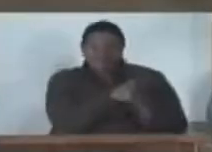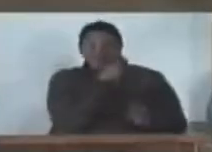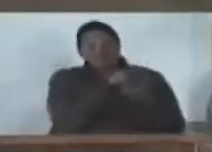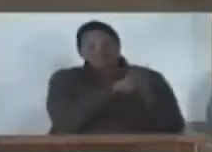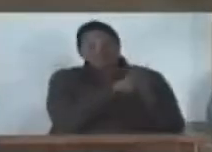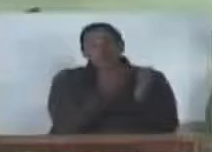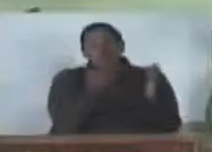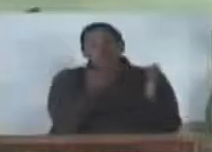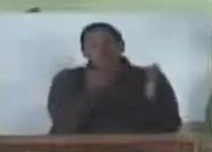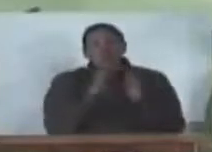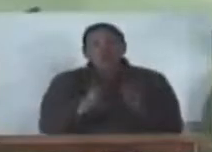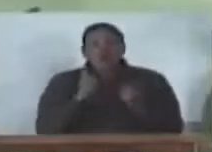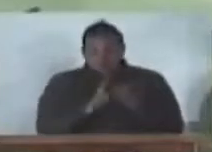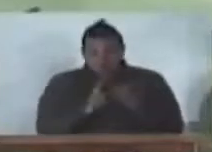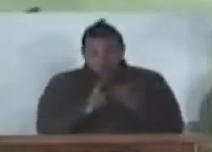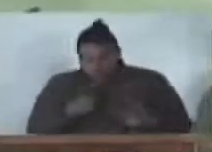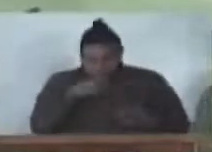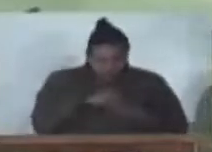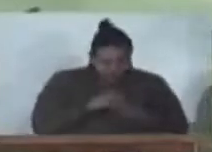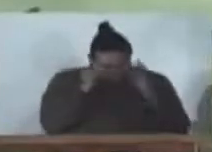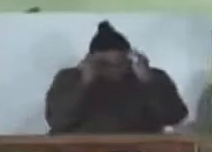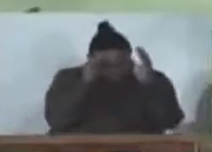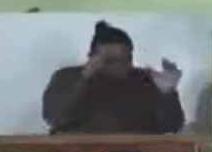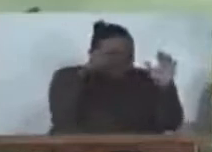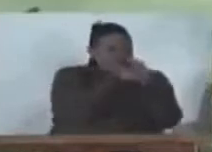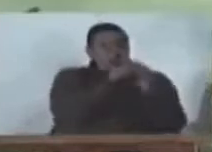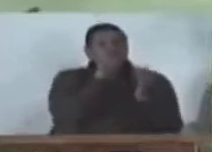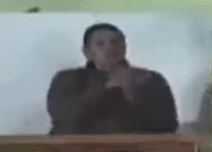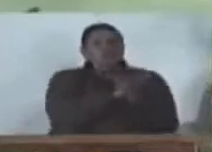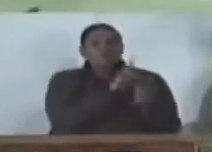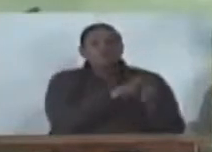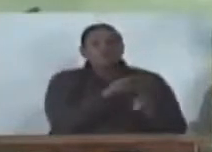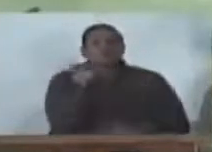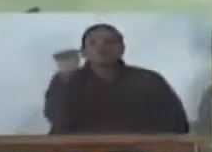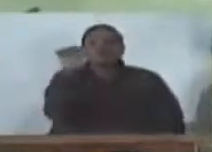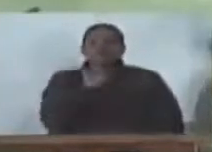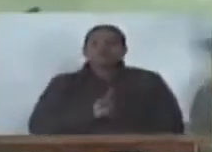murder and conspiracy for killing of his wife and her cab driver.